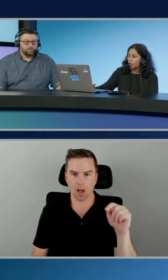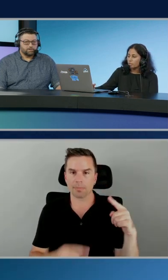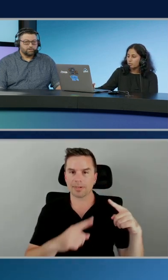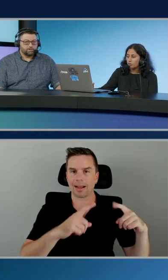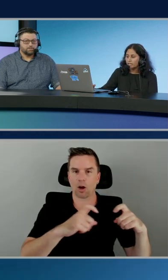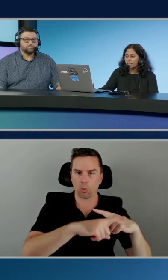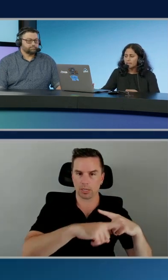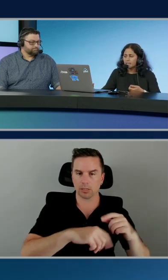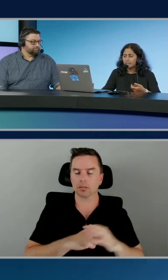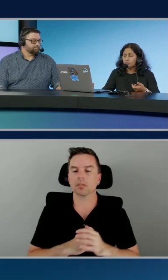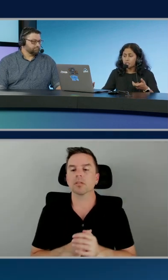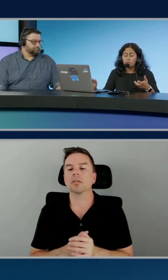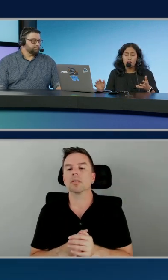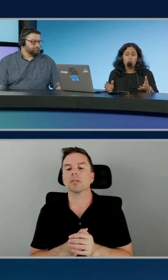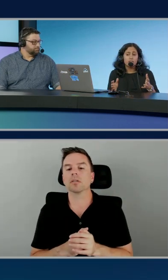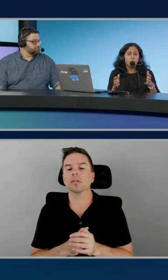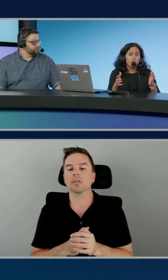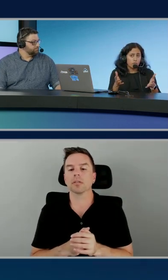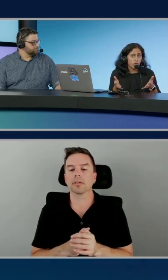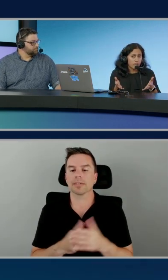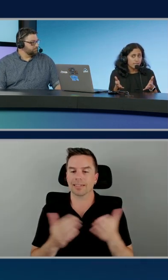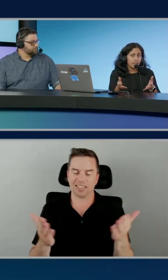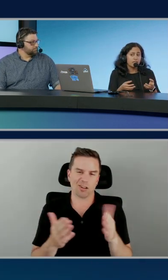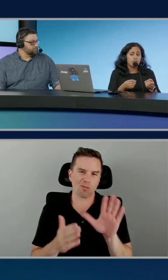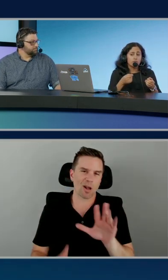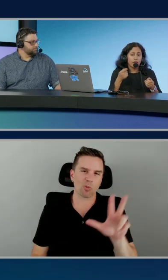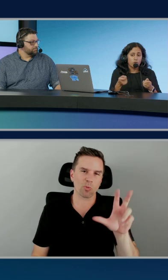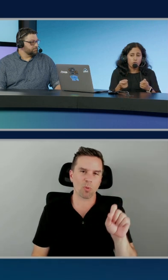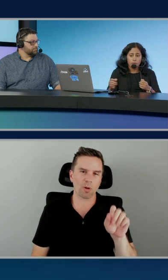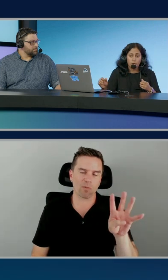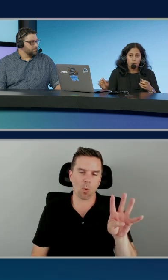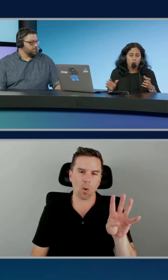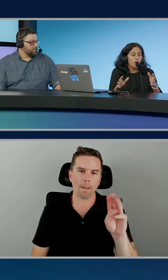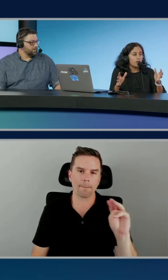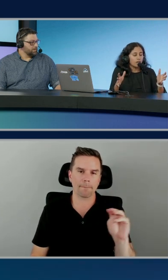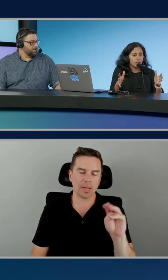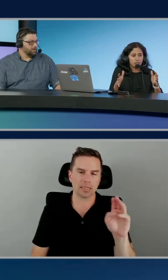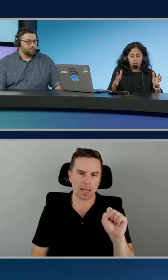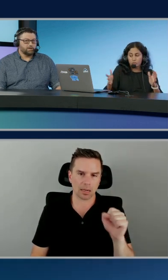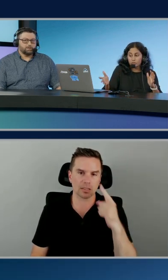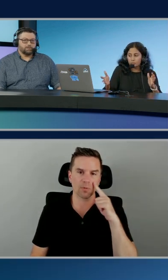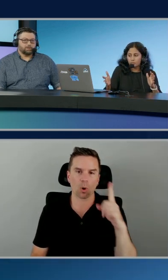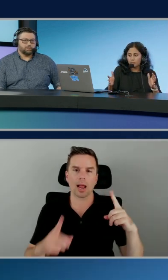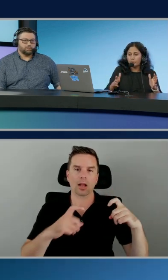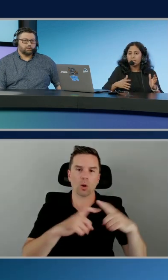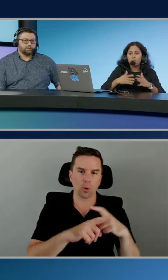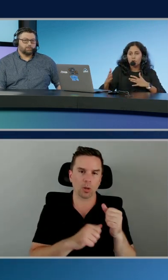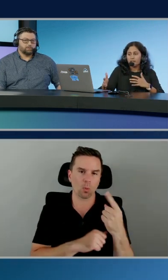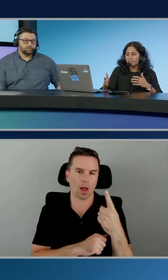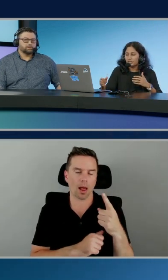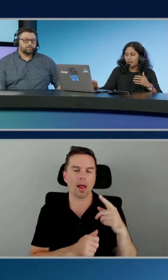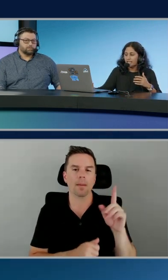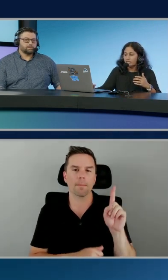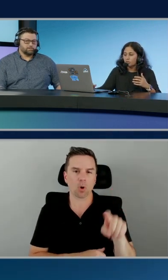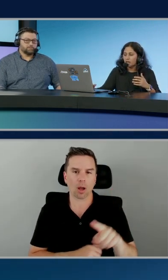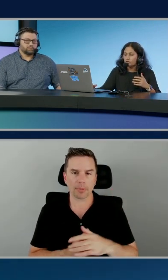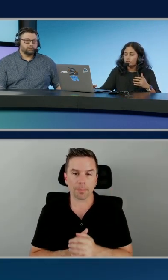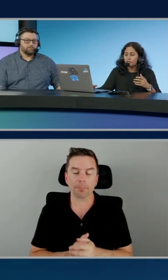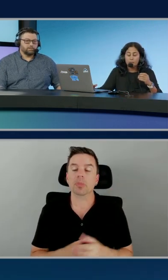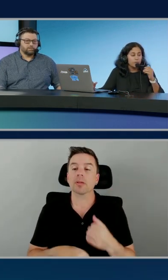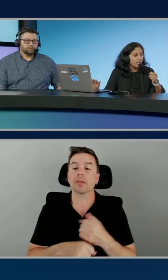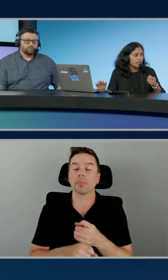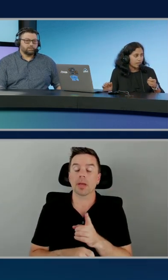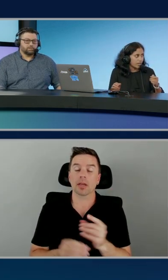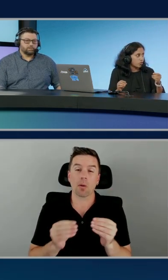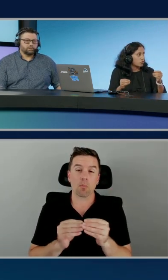one is the prompt encoding. Here it took around 3.4 milliseconds to encode one prompt, or to make it more realistic, right? It took around